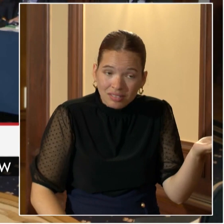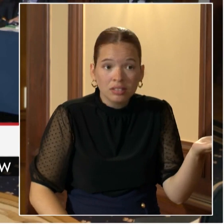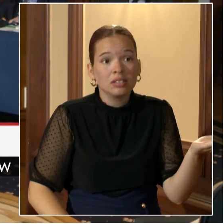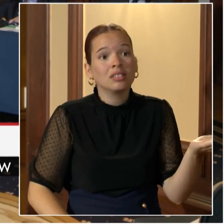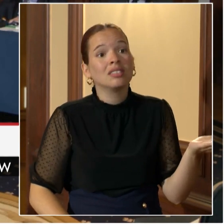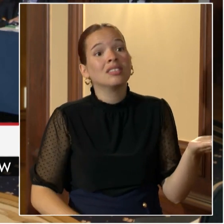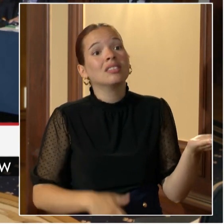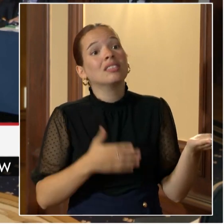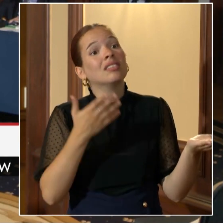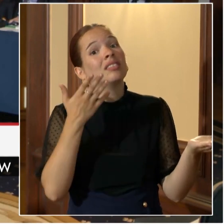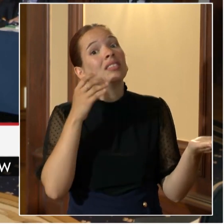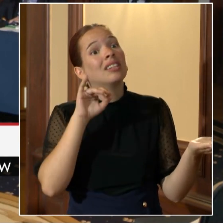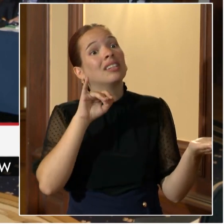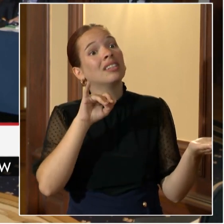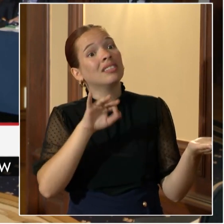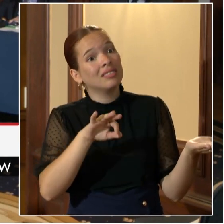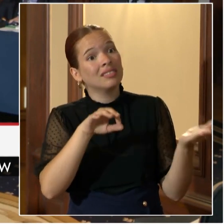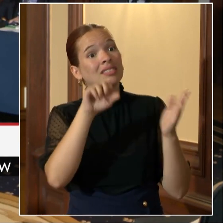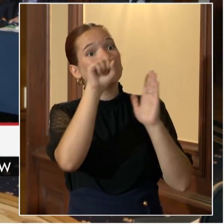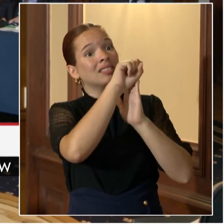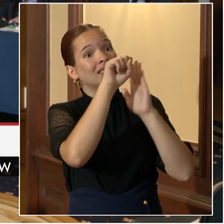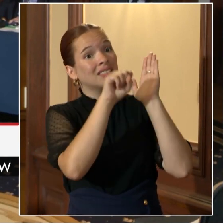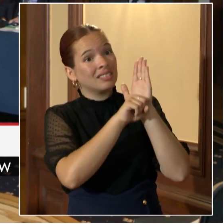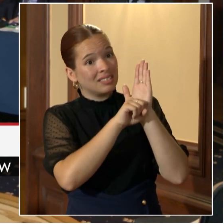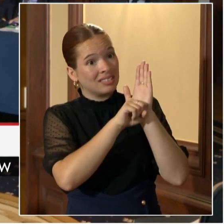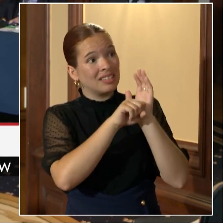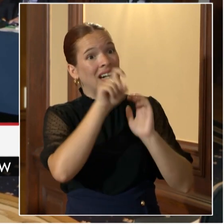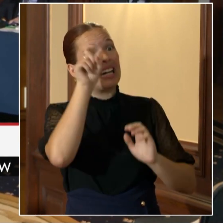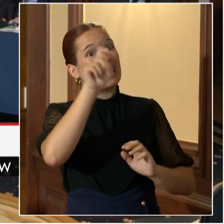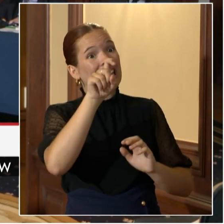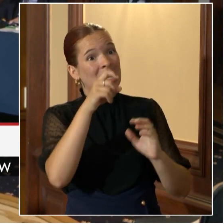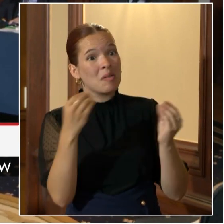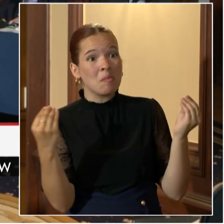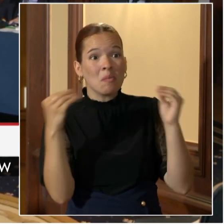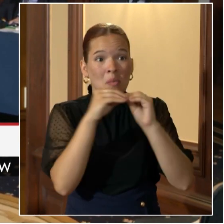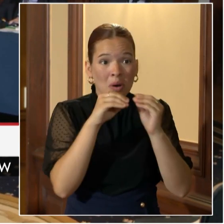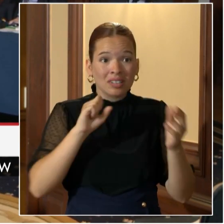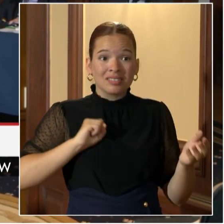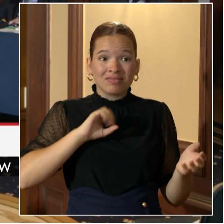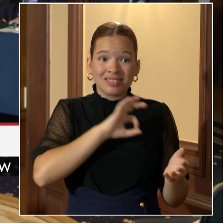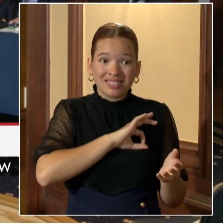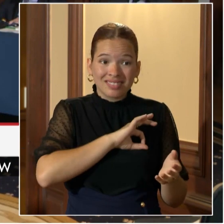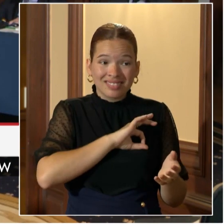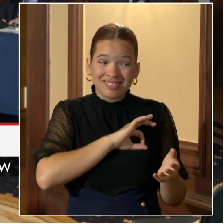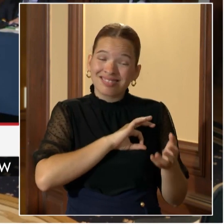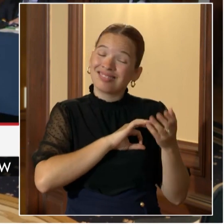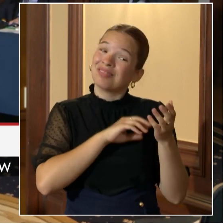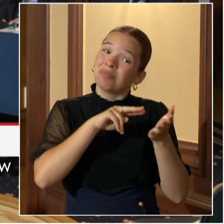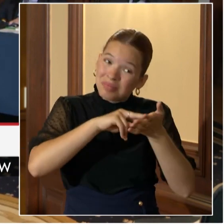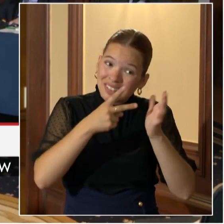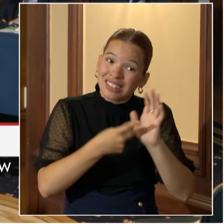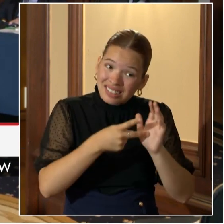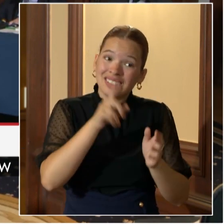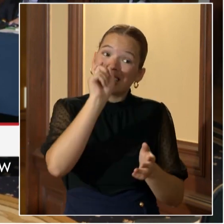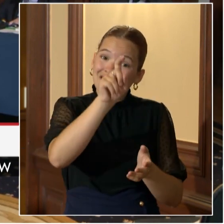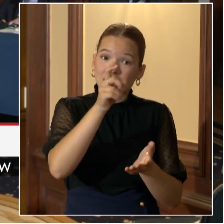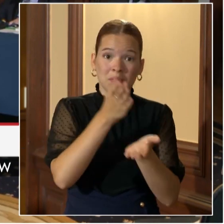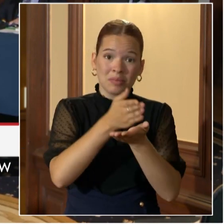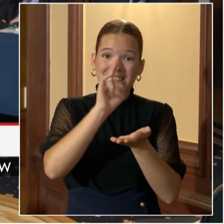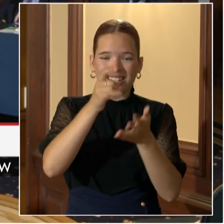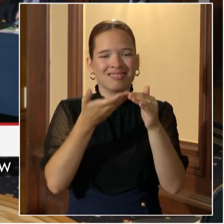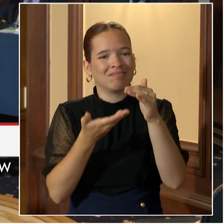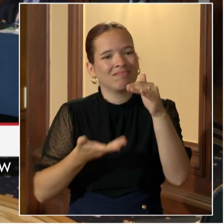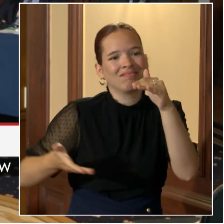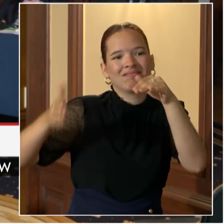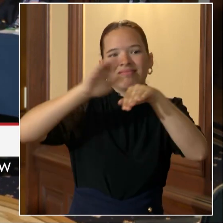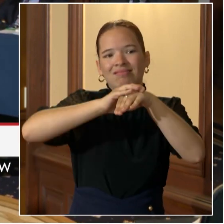we need to expand the total budget. I'm looking at the initiatives that have been outlined, and